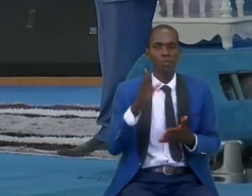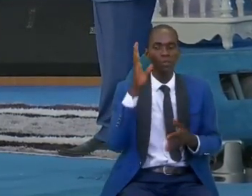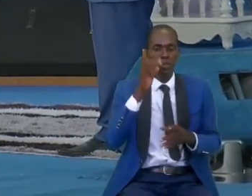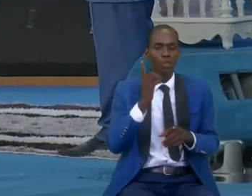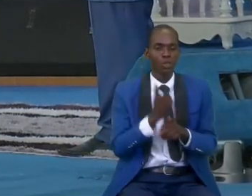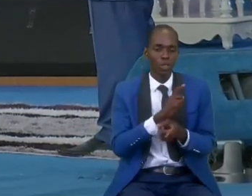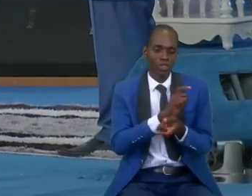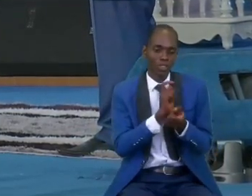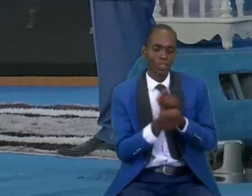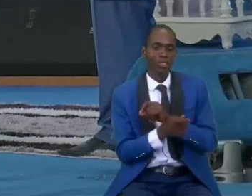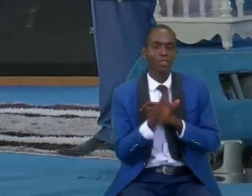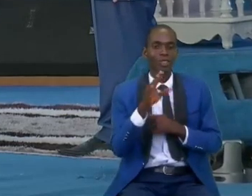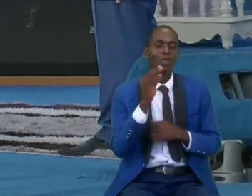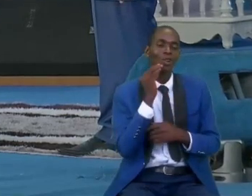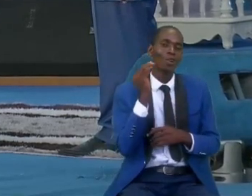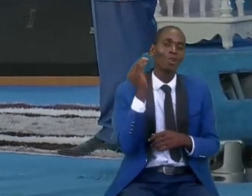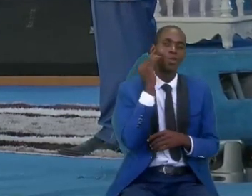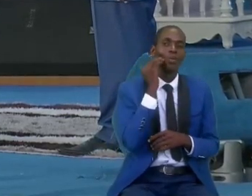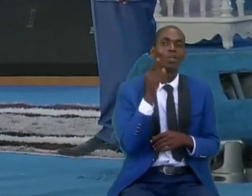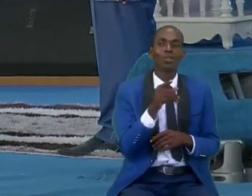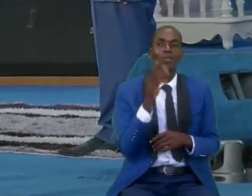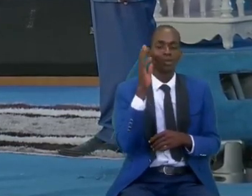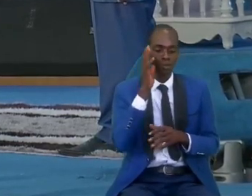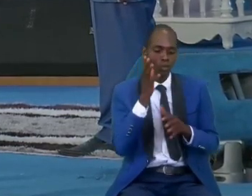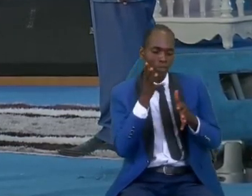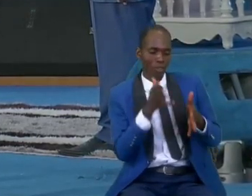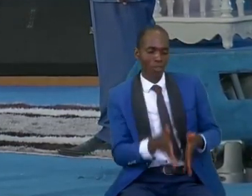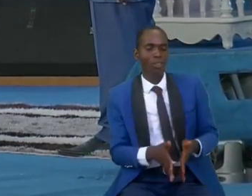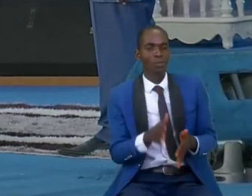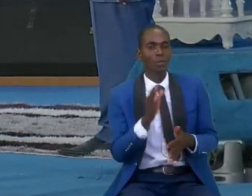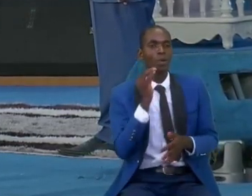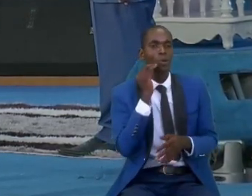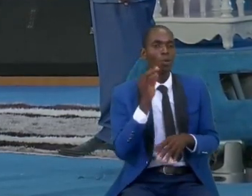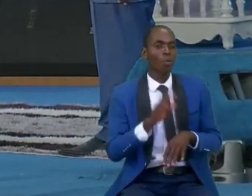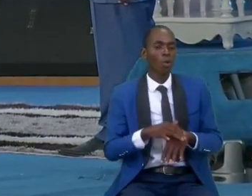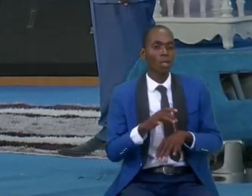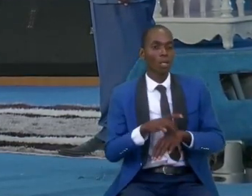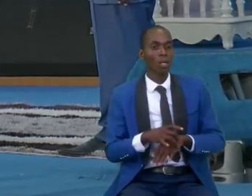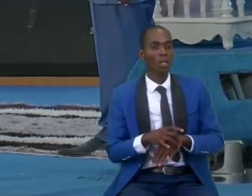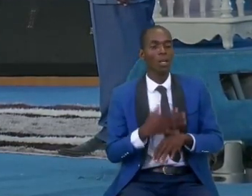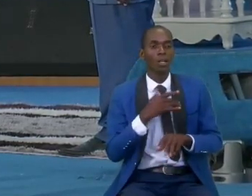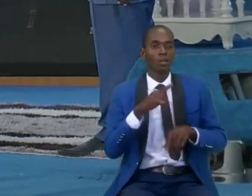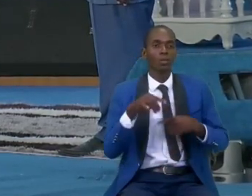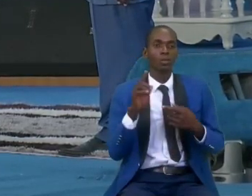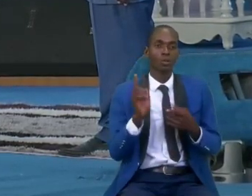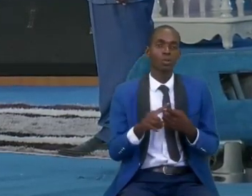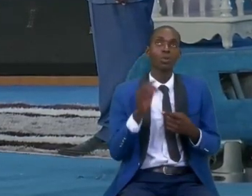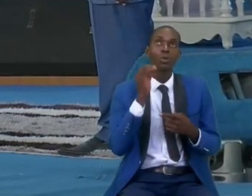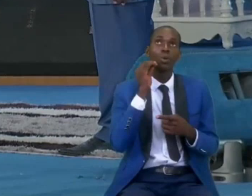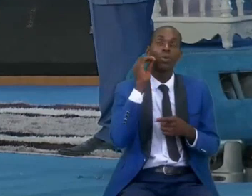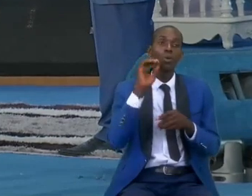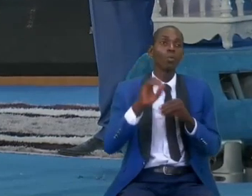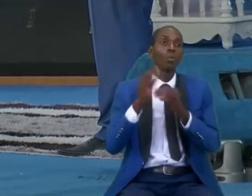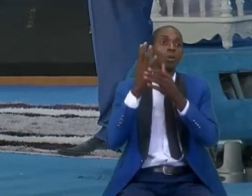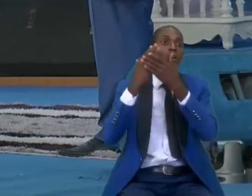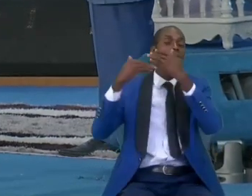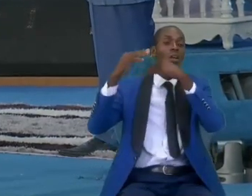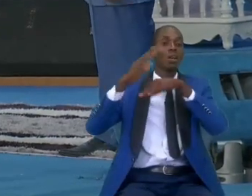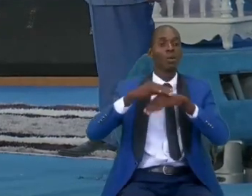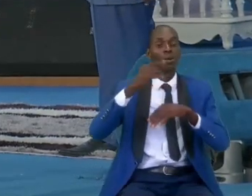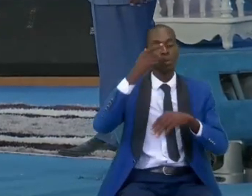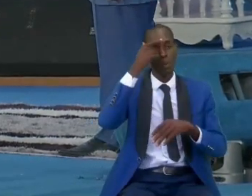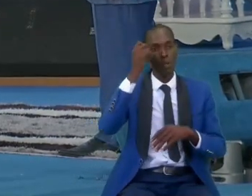accommodation on earth and go to the accommodation in heaven. Because we, everyone, because we,